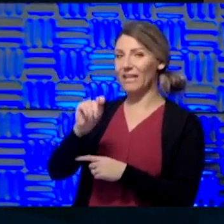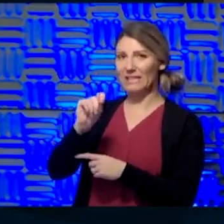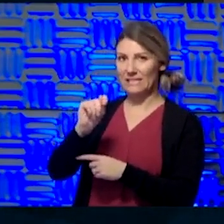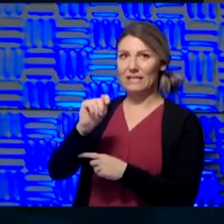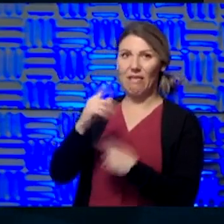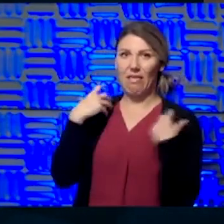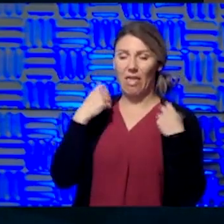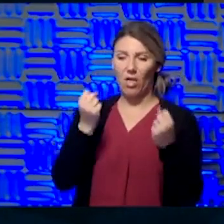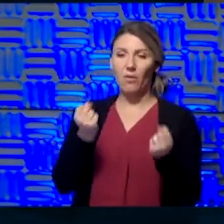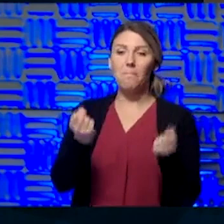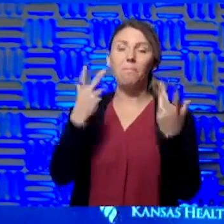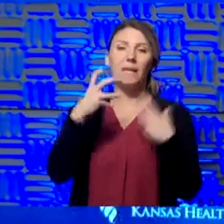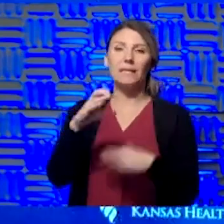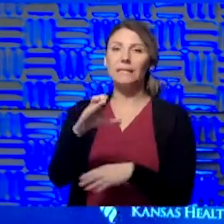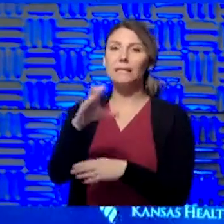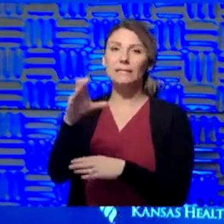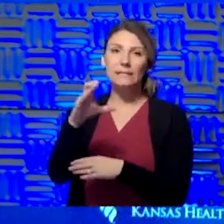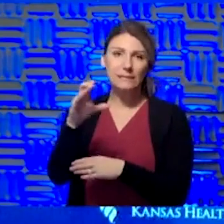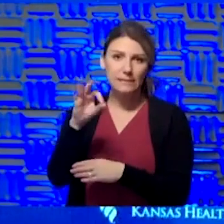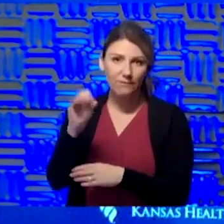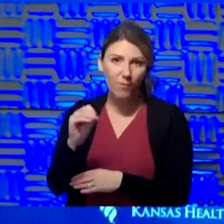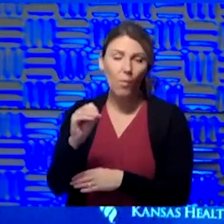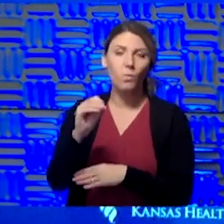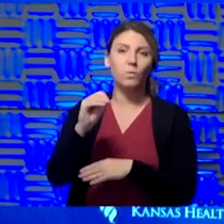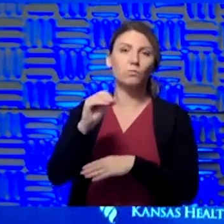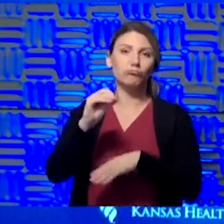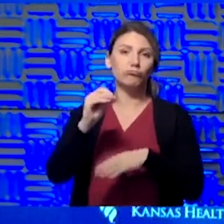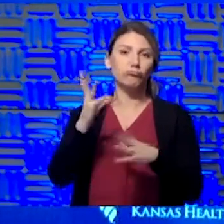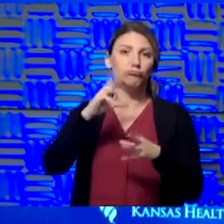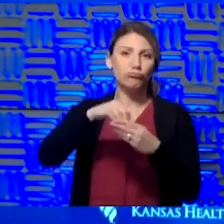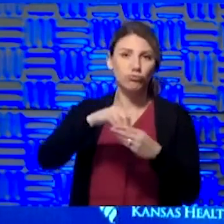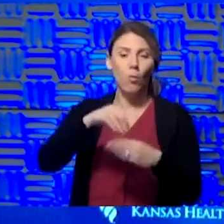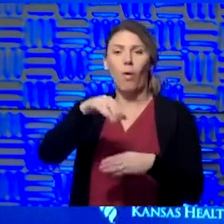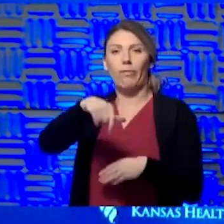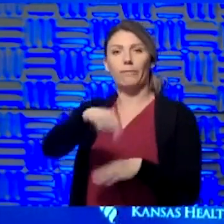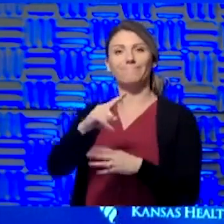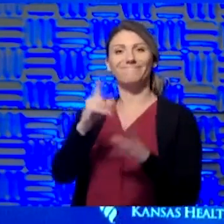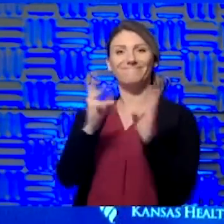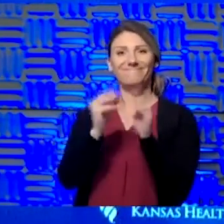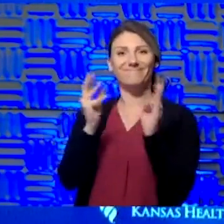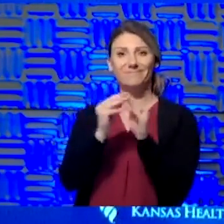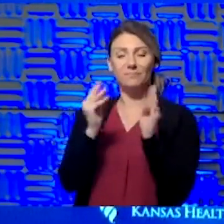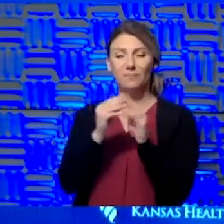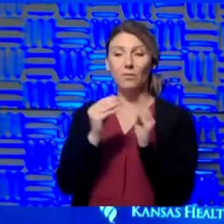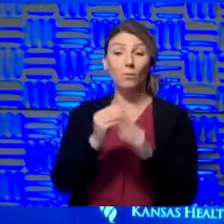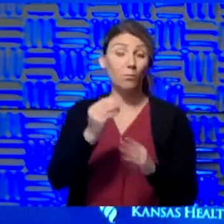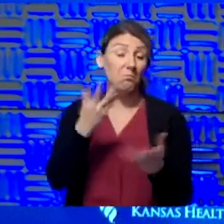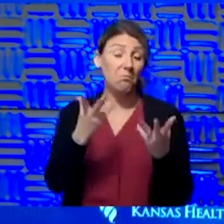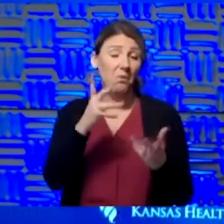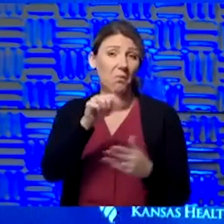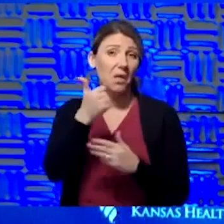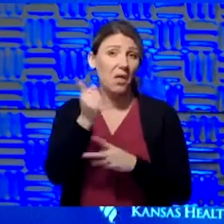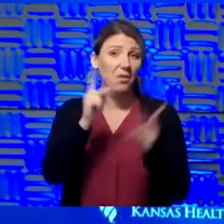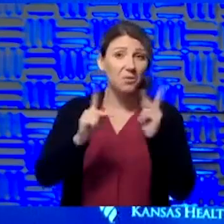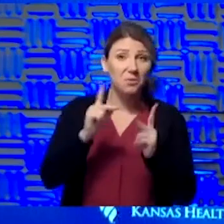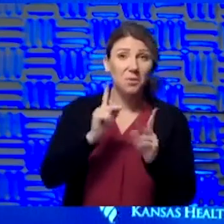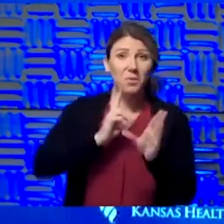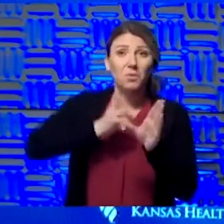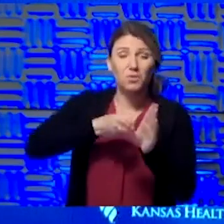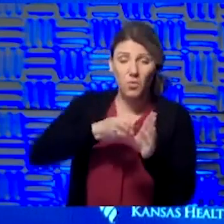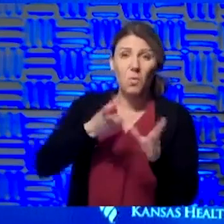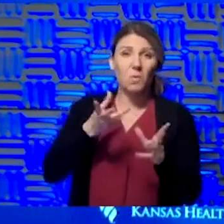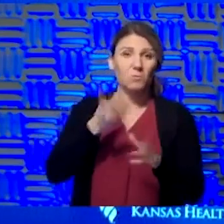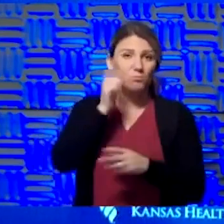multiple CMOs on the phone, which I think is great. We've had a really good working group. There may be a few other folks who are going to join us as well. We've had a really great working